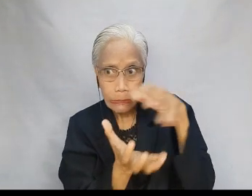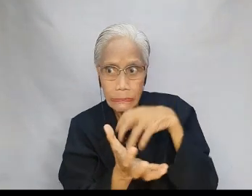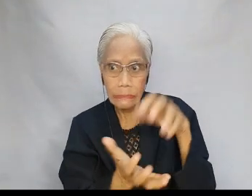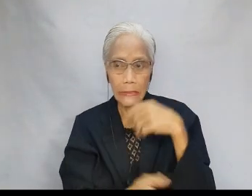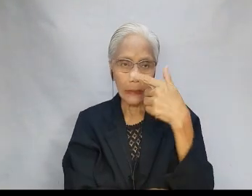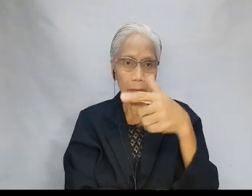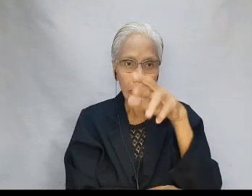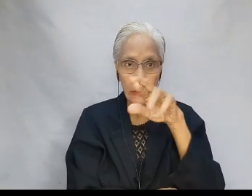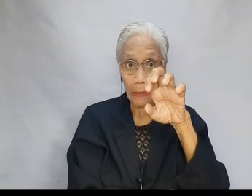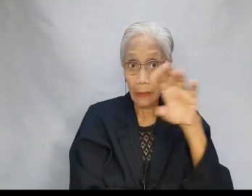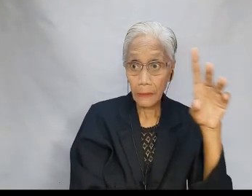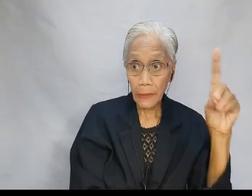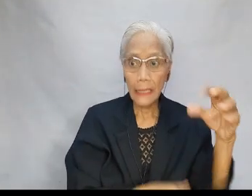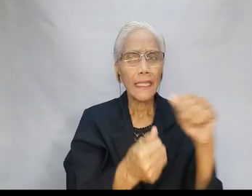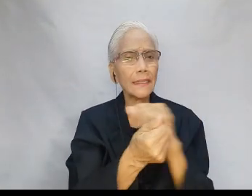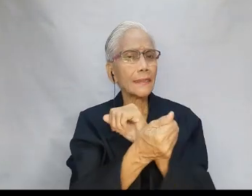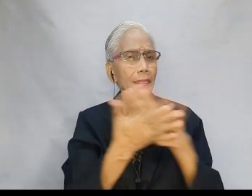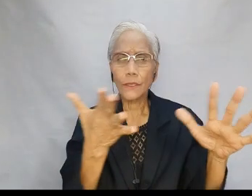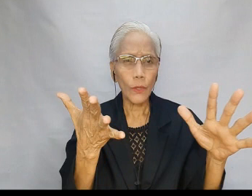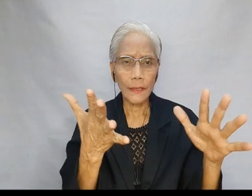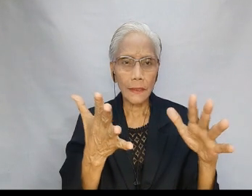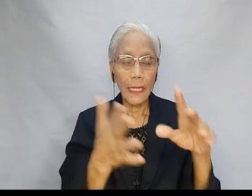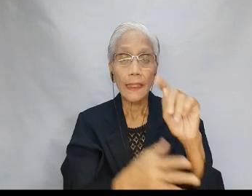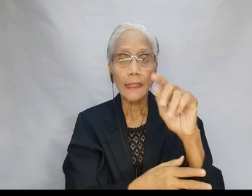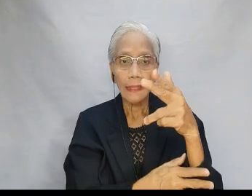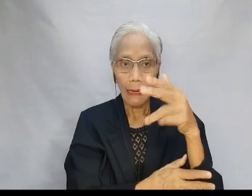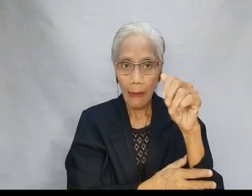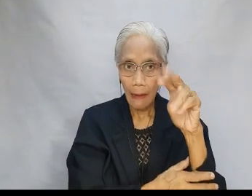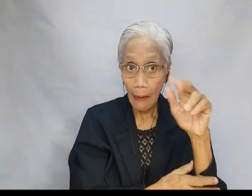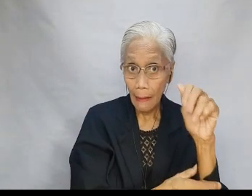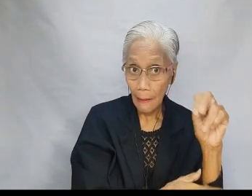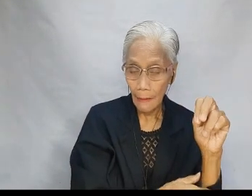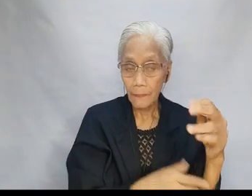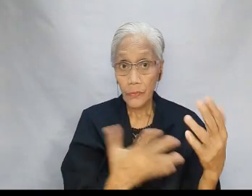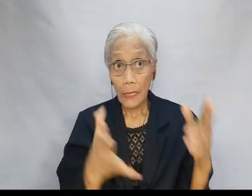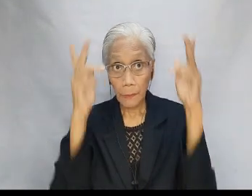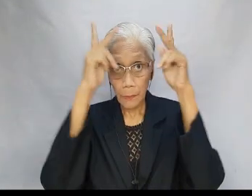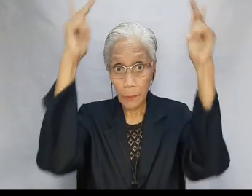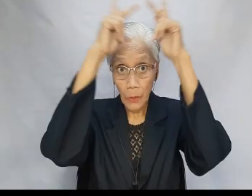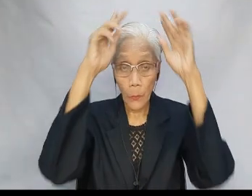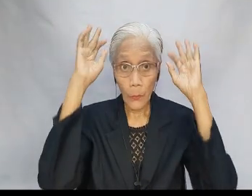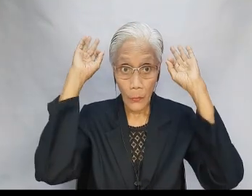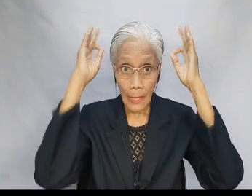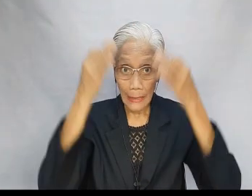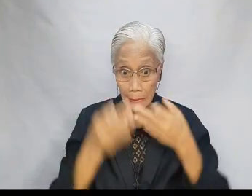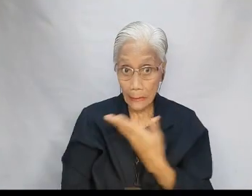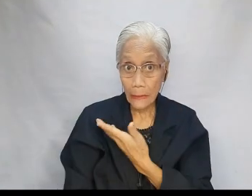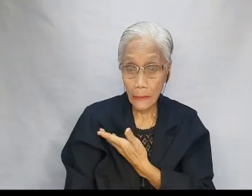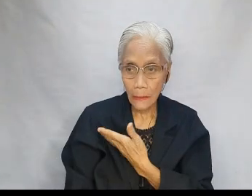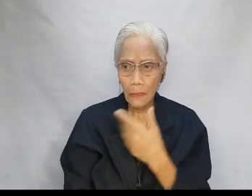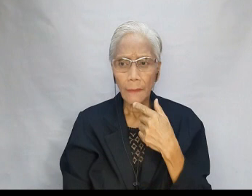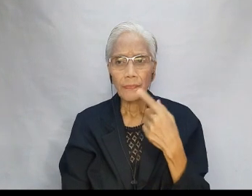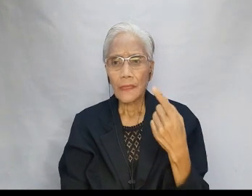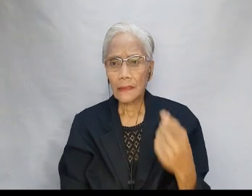shalom. It destroys the tahanan. According to Pope Francis, an unrestrained